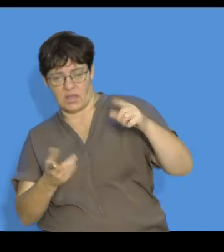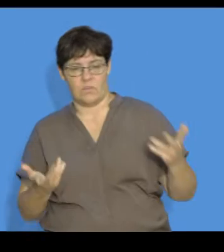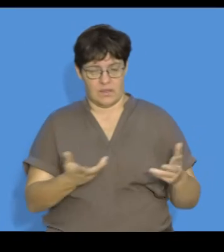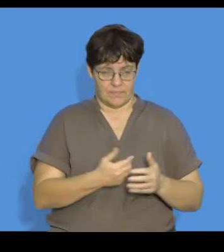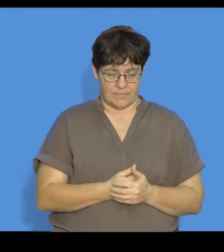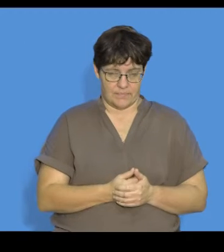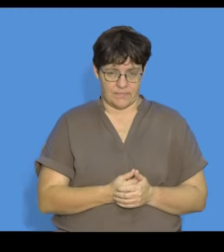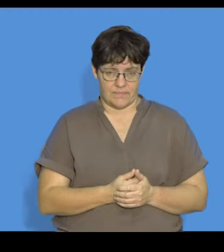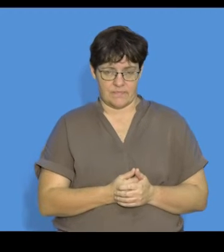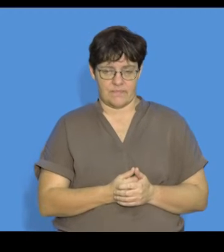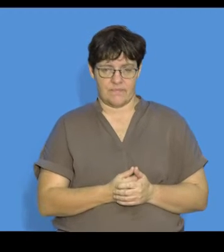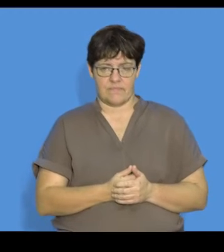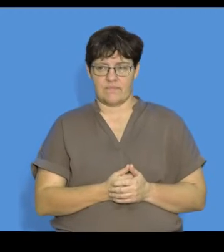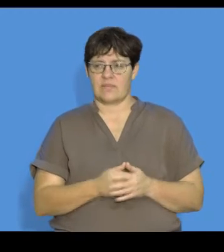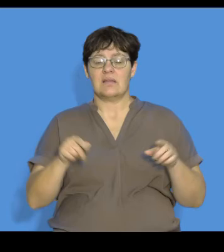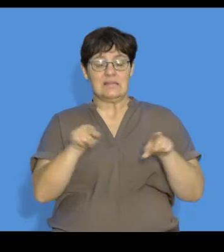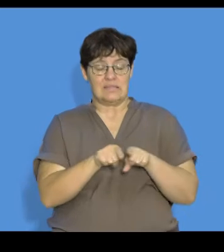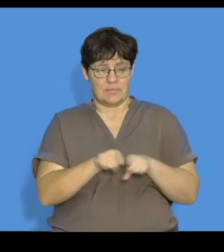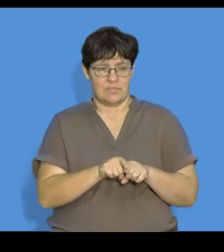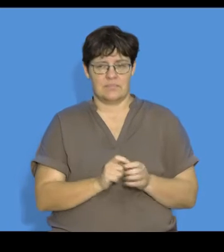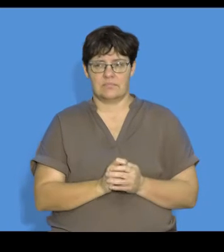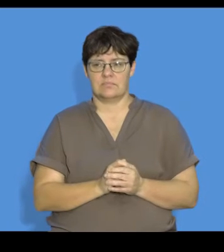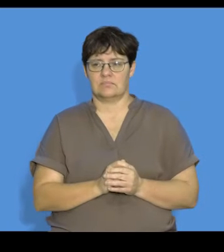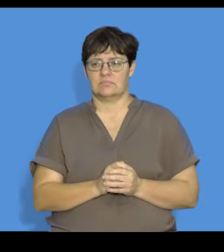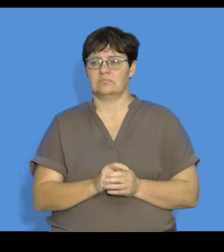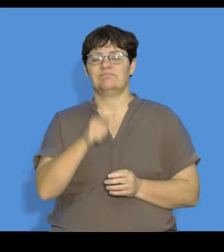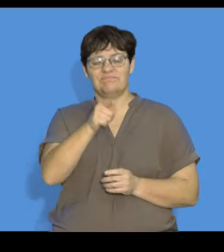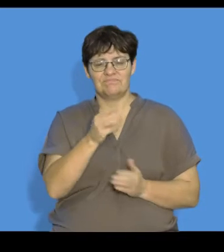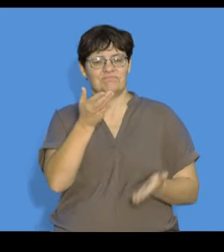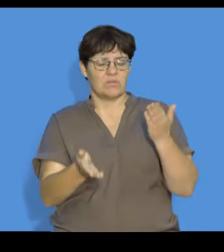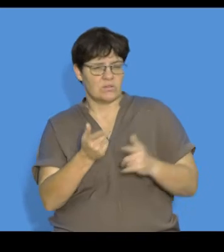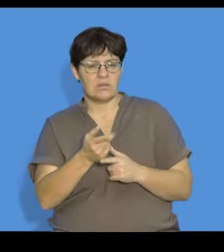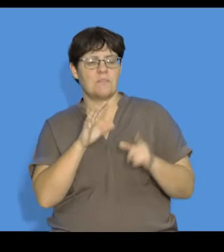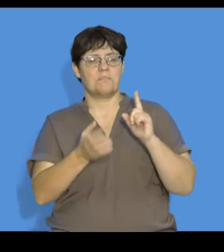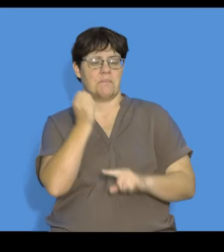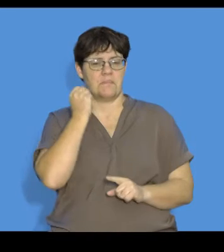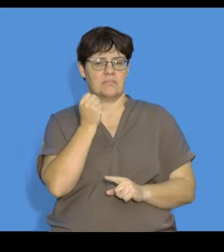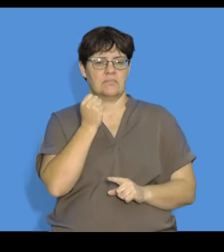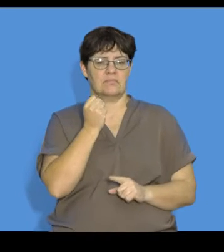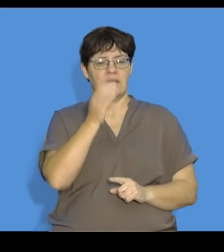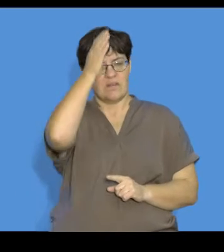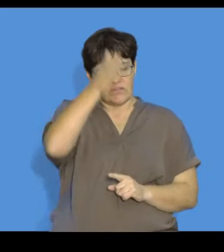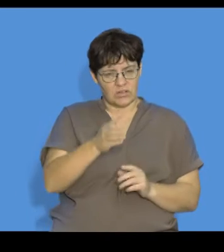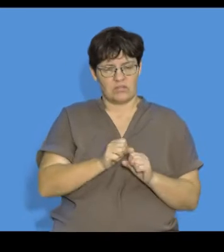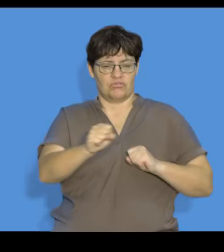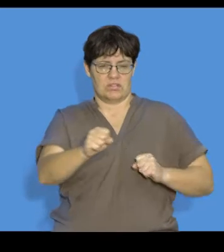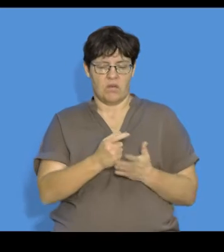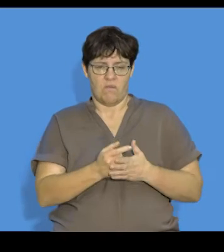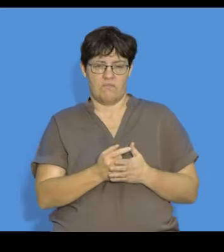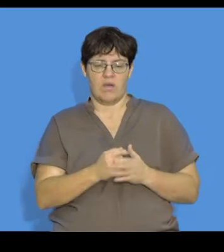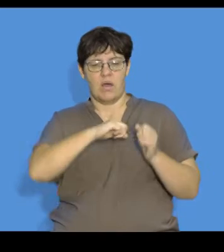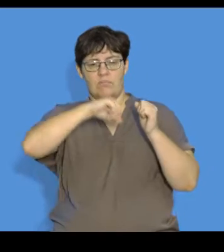Also, the value of A in that equation also determines the vertical stretch of the branches of the